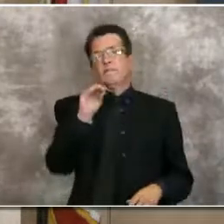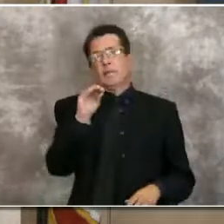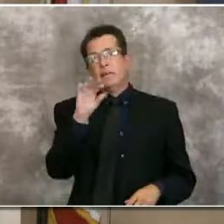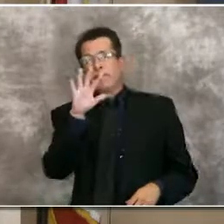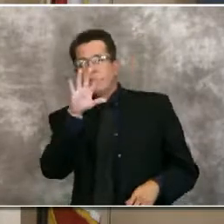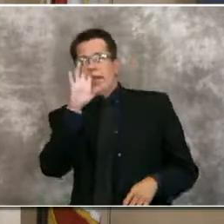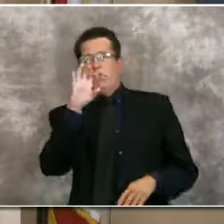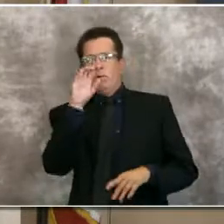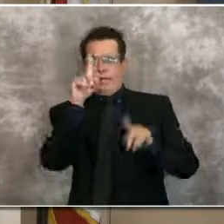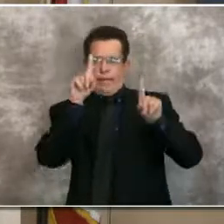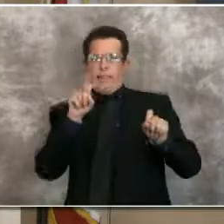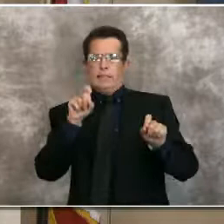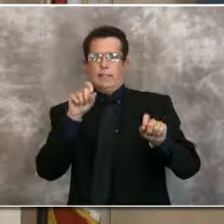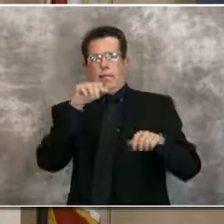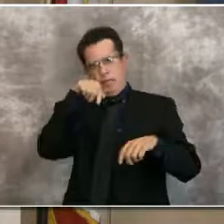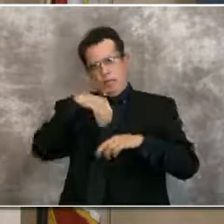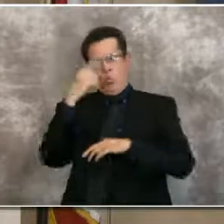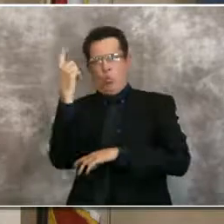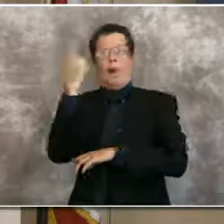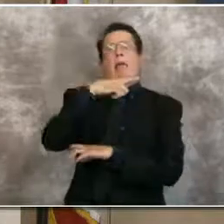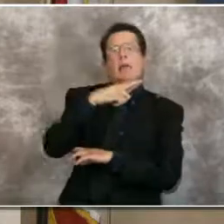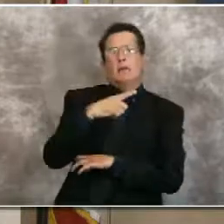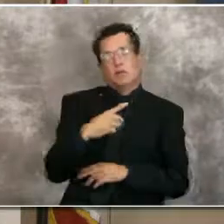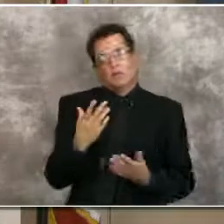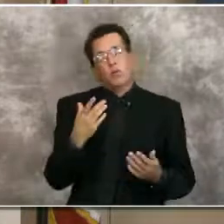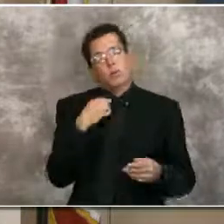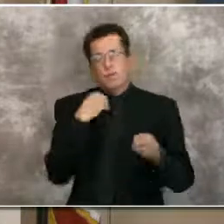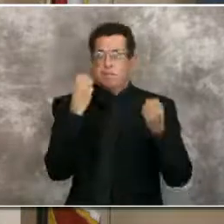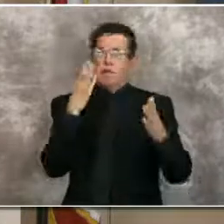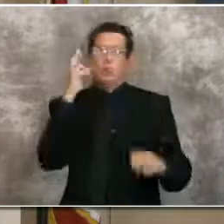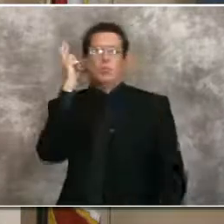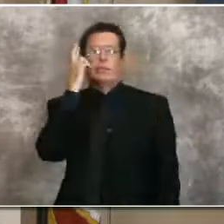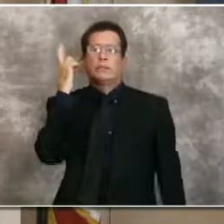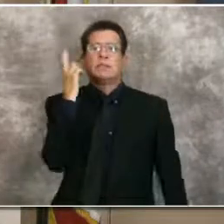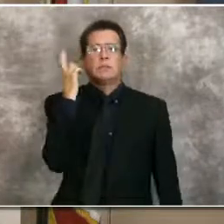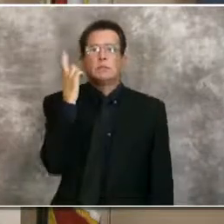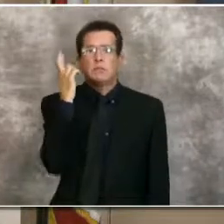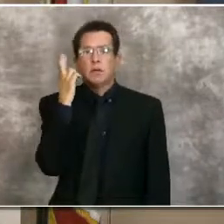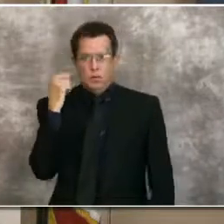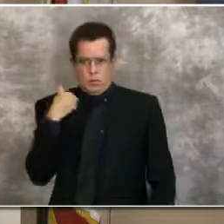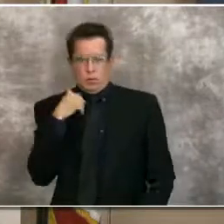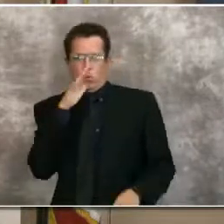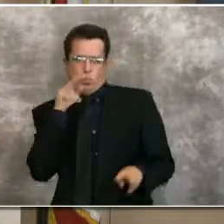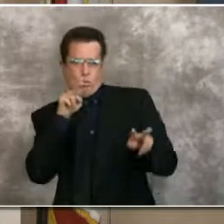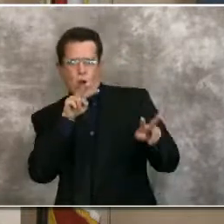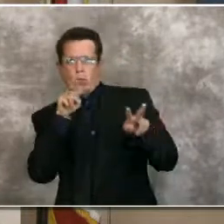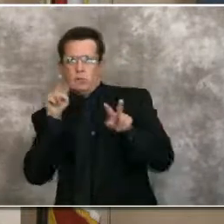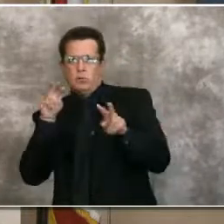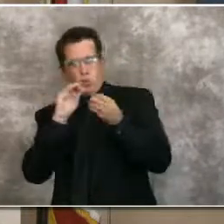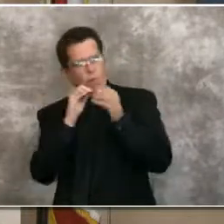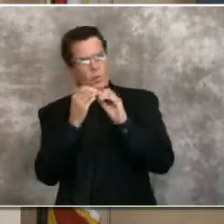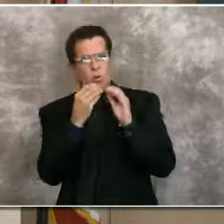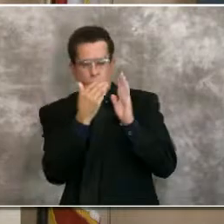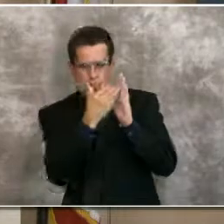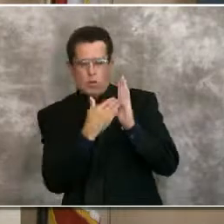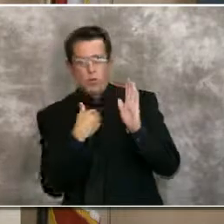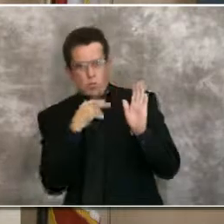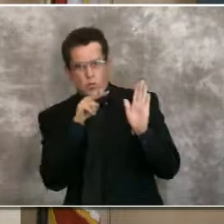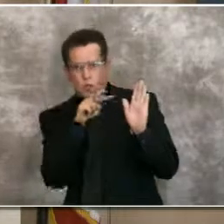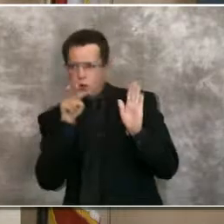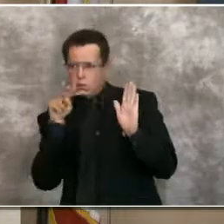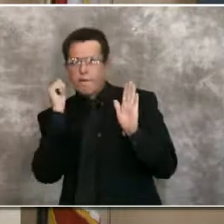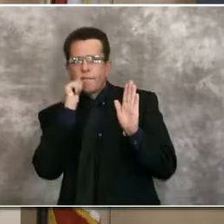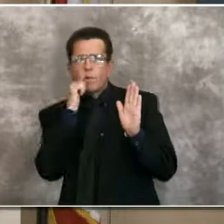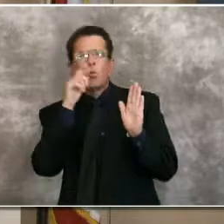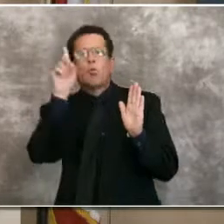500. So it's, again, a number of factors that we're seeing. We track the data very carefully to tell us how many